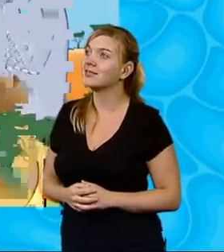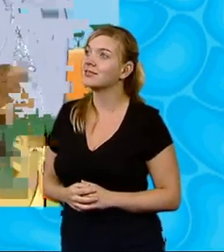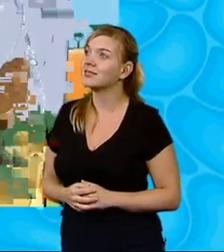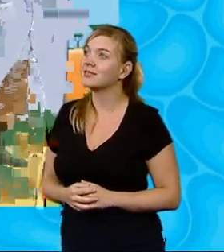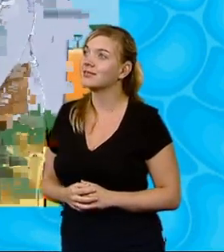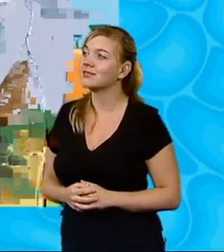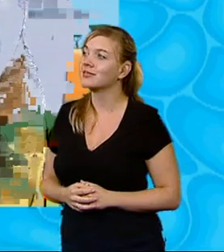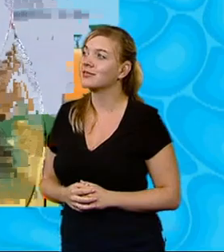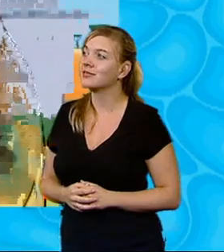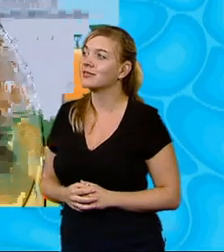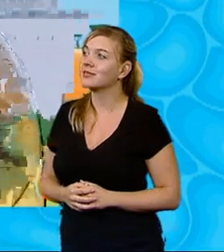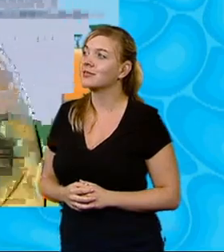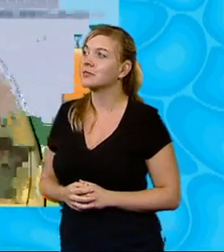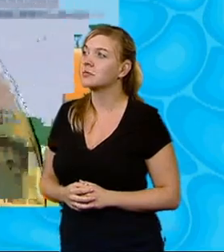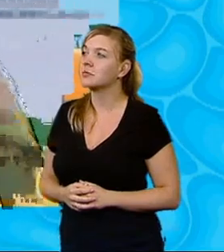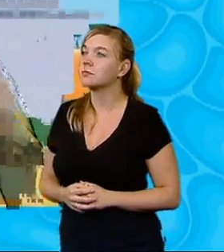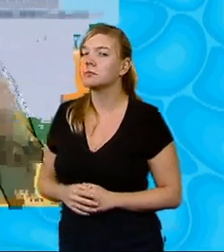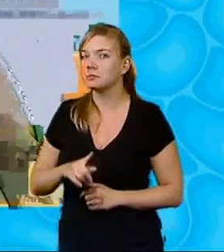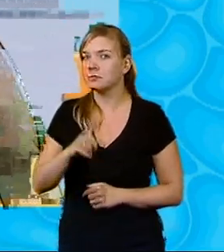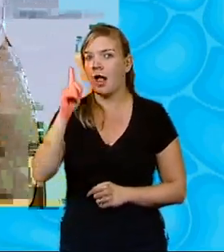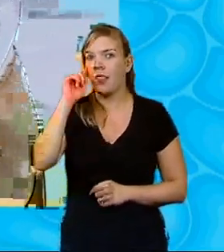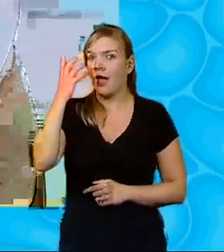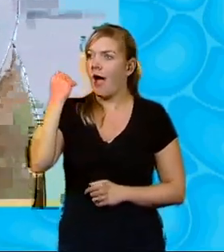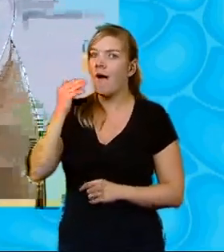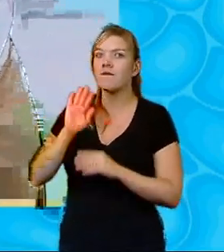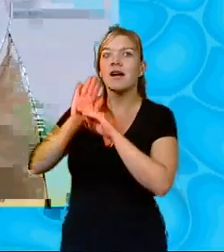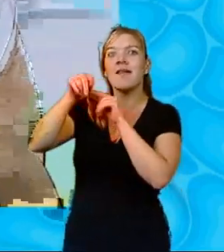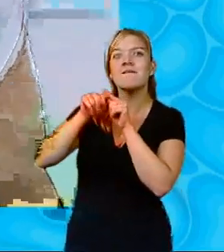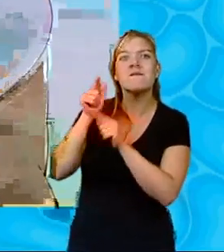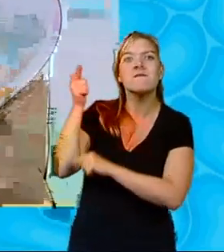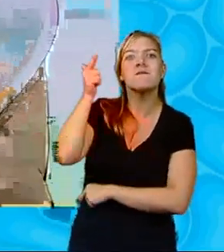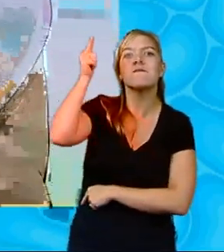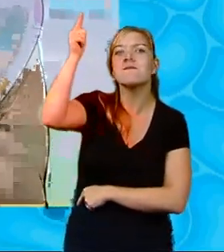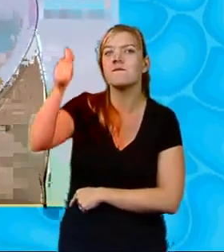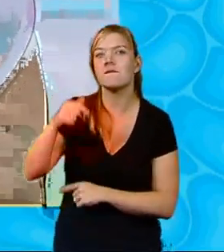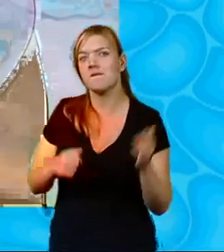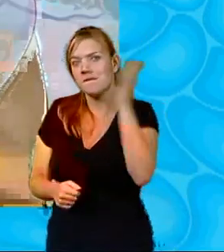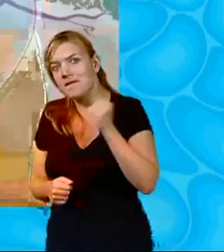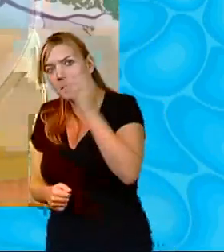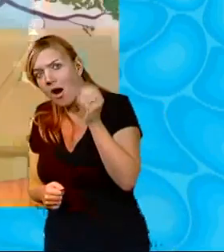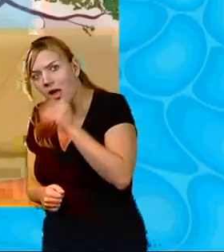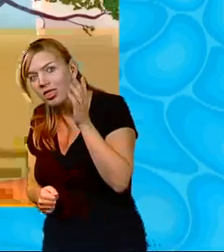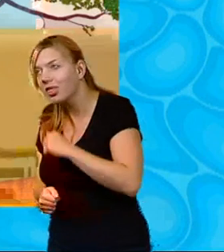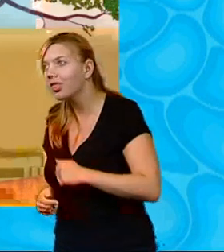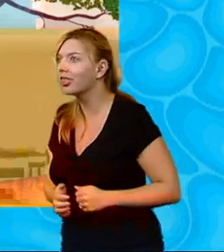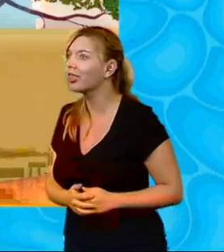Hey, you know, I think there are some cliffs over by the riverbed. Come on!